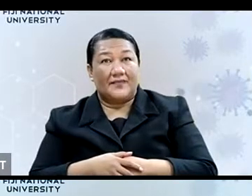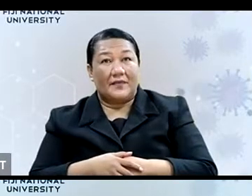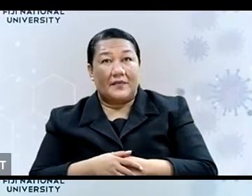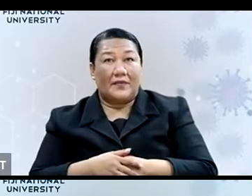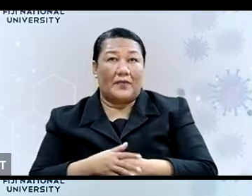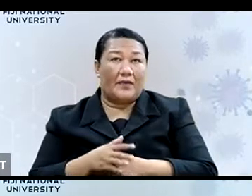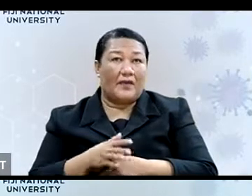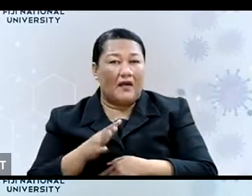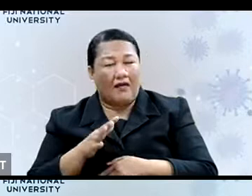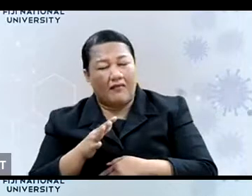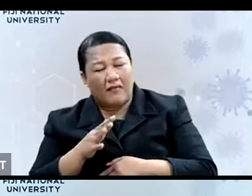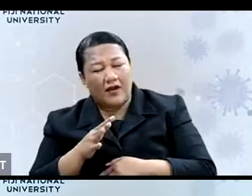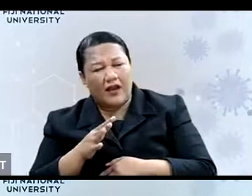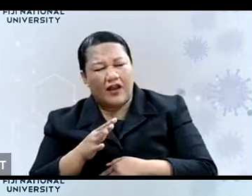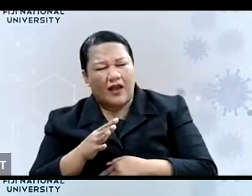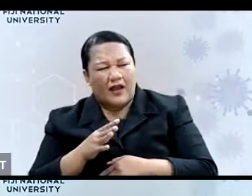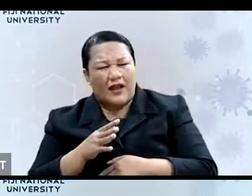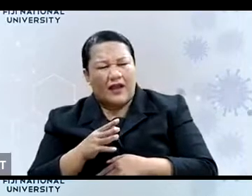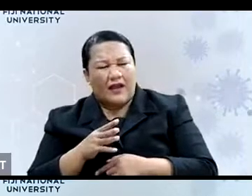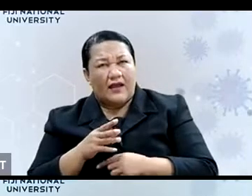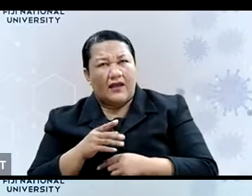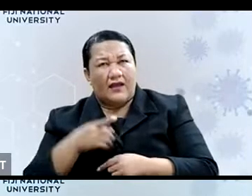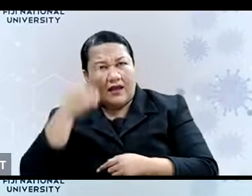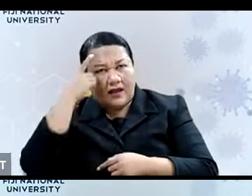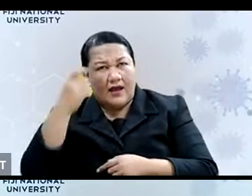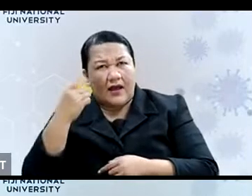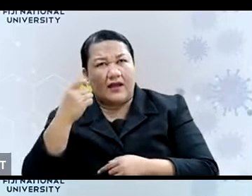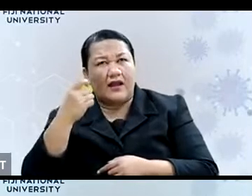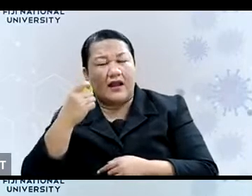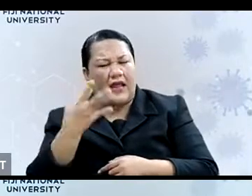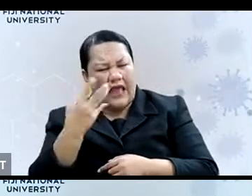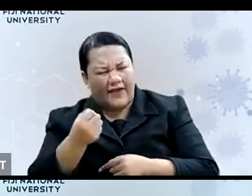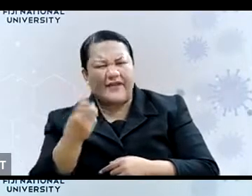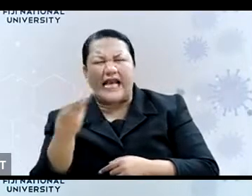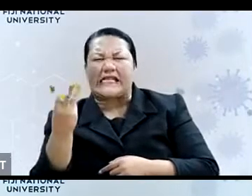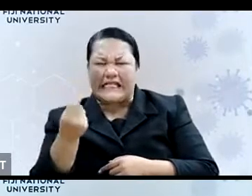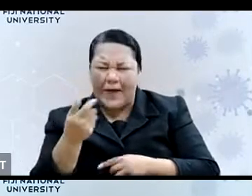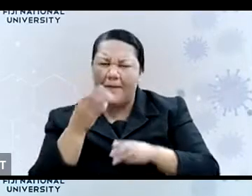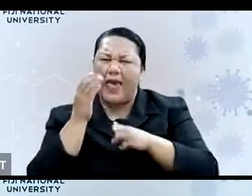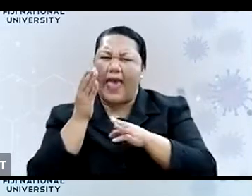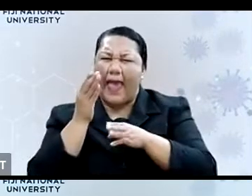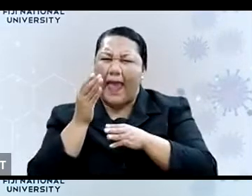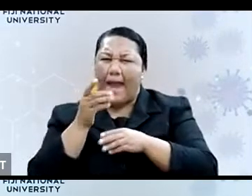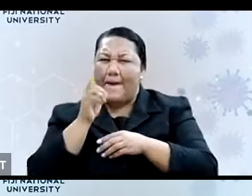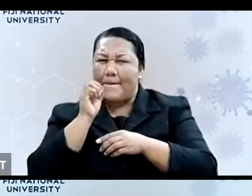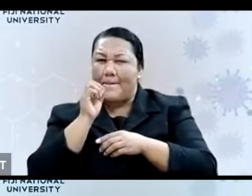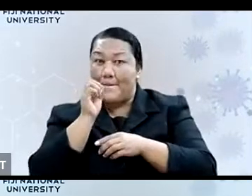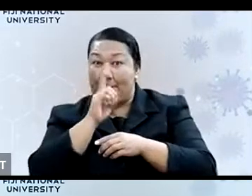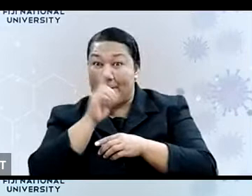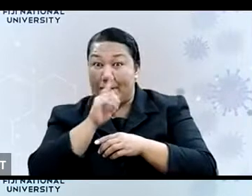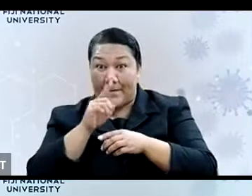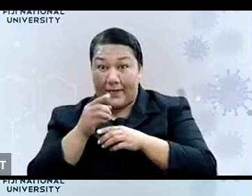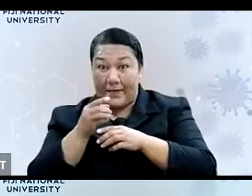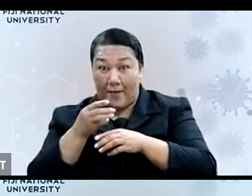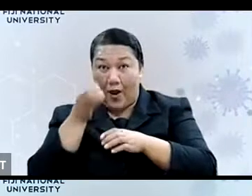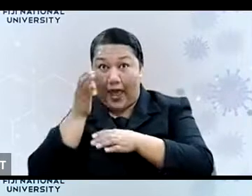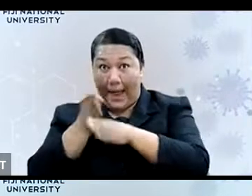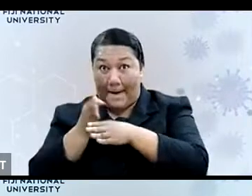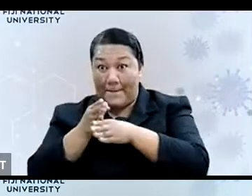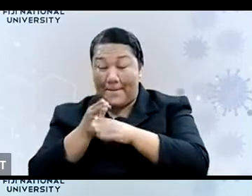the notion that there are some employers who are proposing that